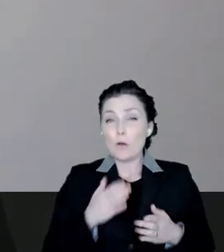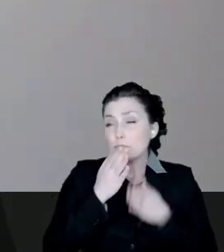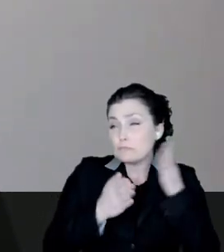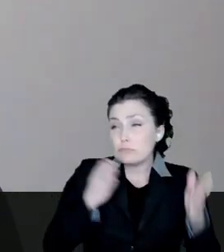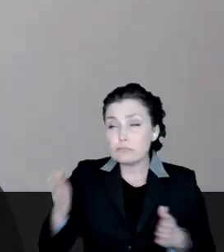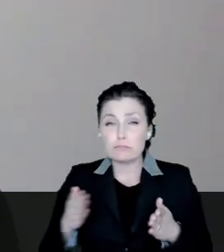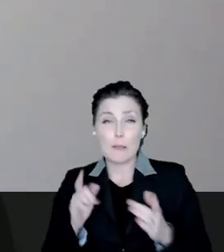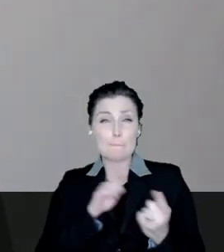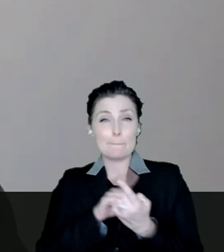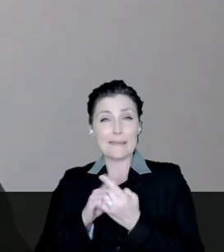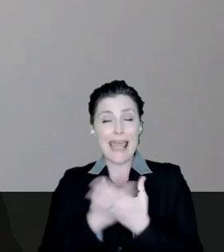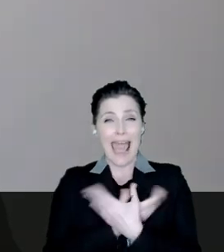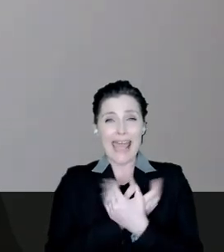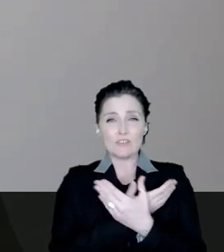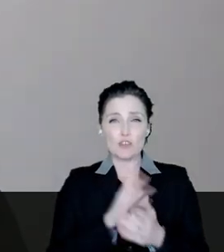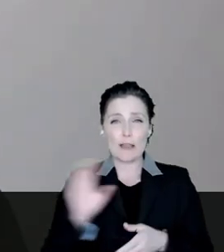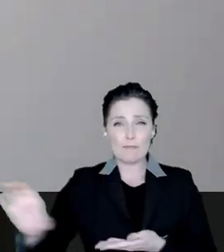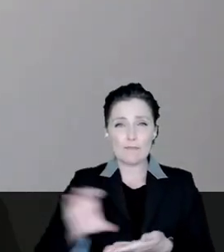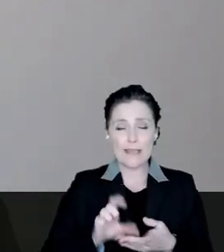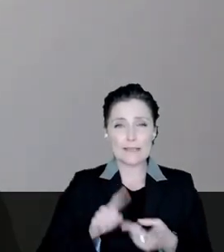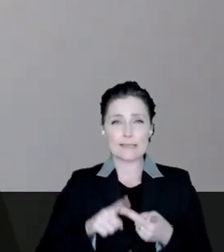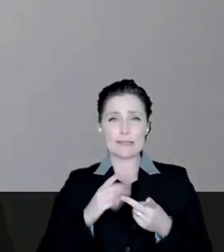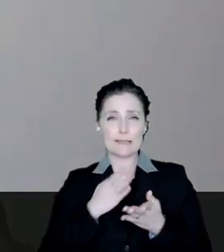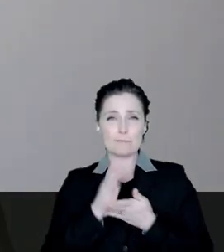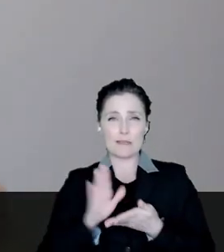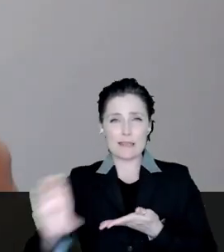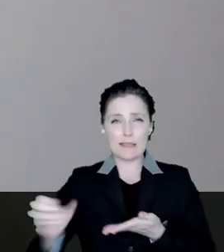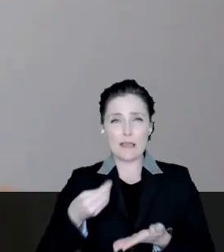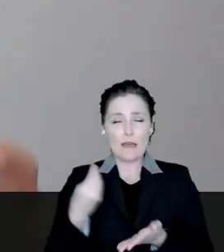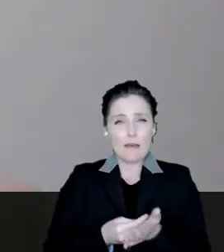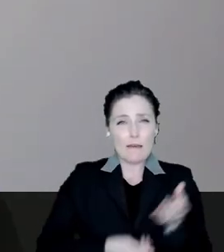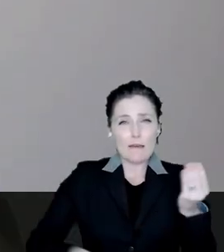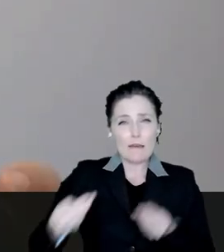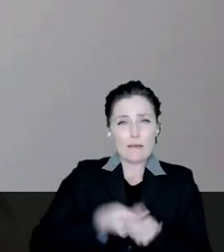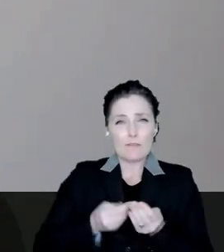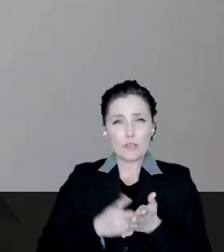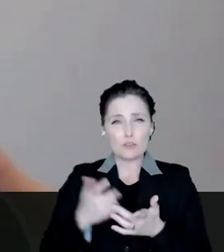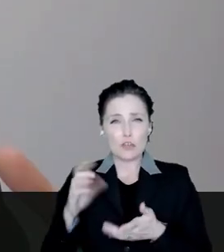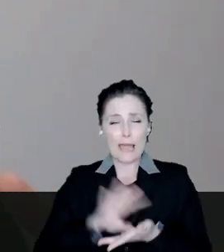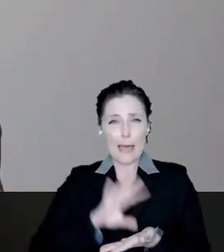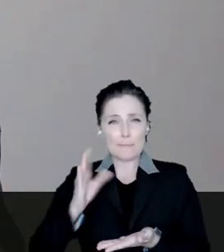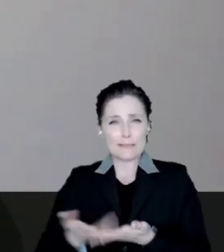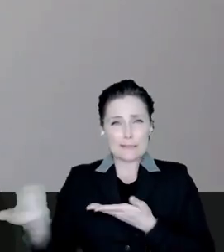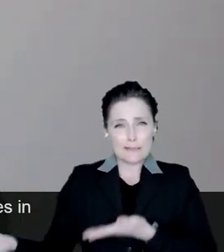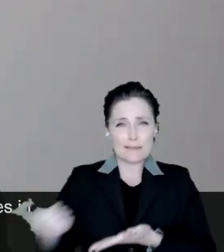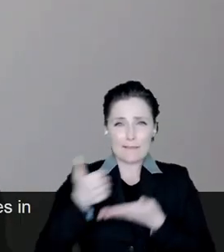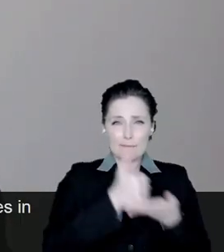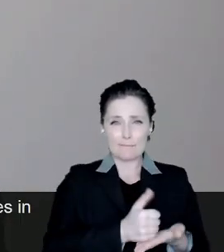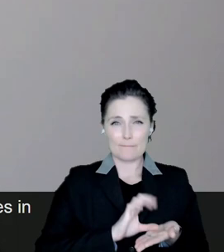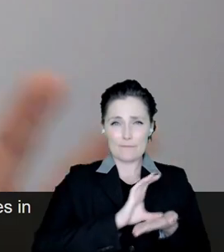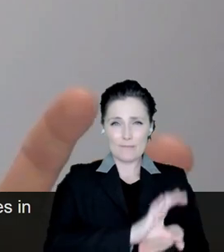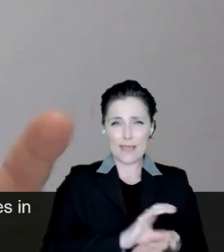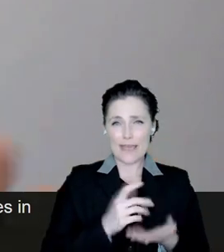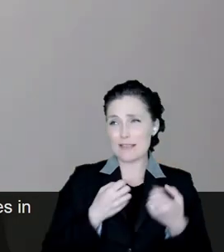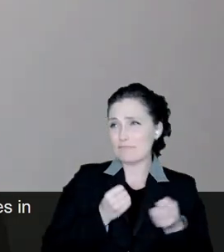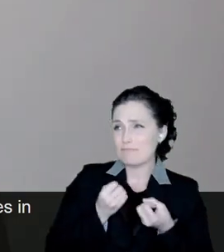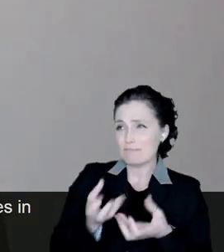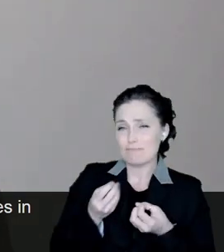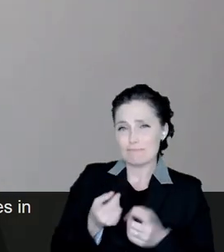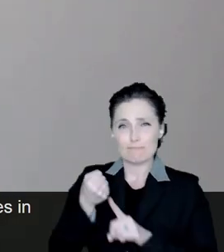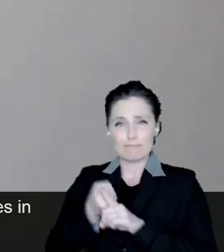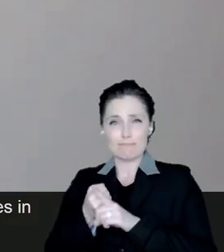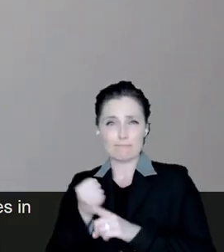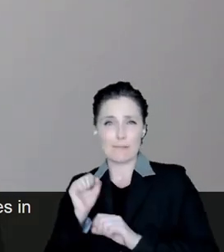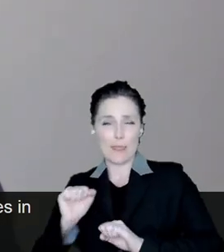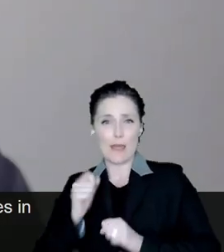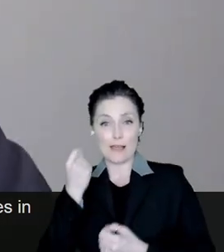meet venture capitalists, want to do business in other parts of the world, to come on this International Mayor's Business Programme. It's not on merit since